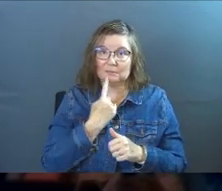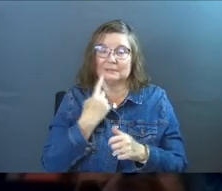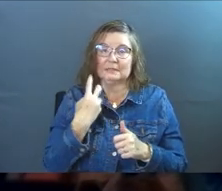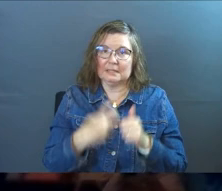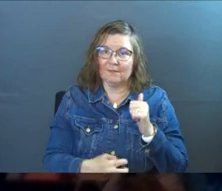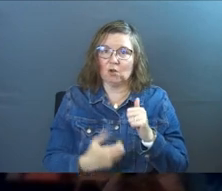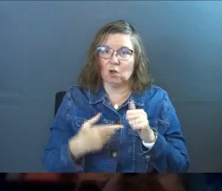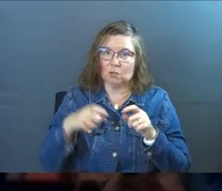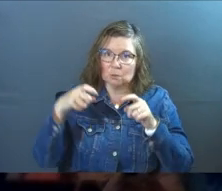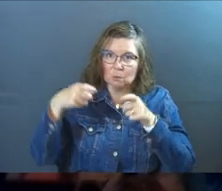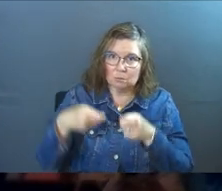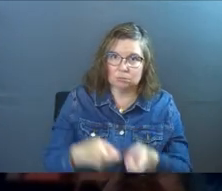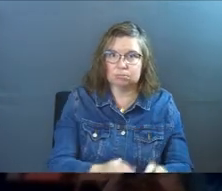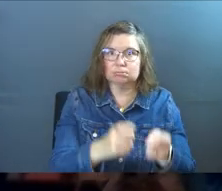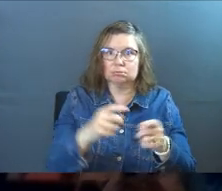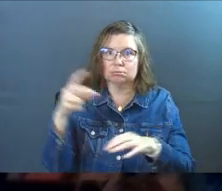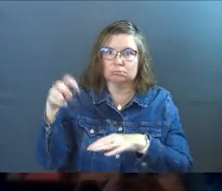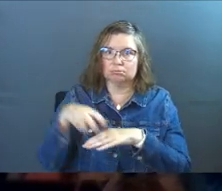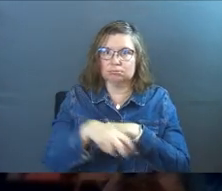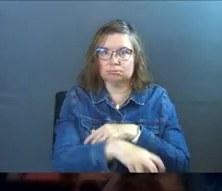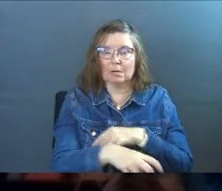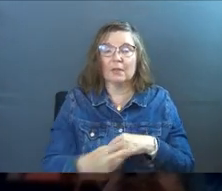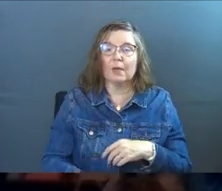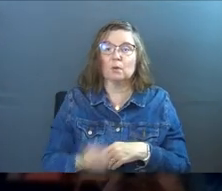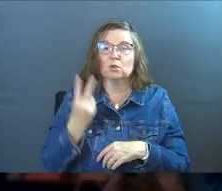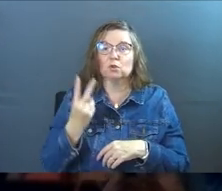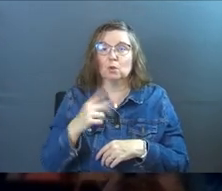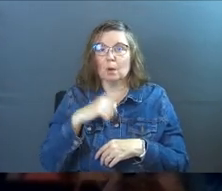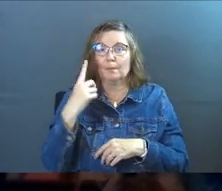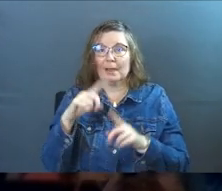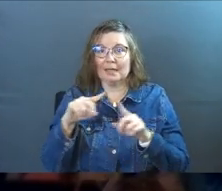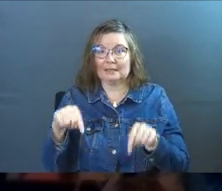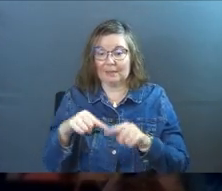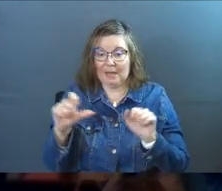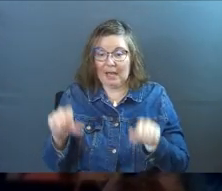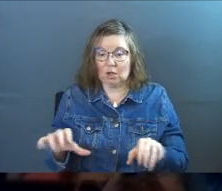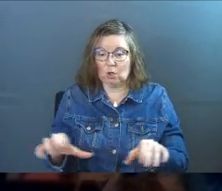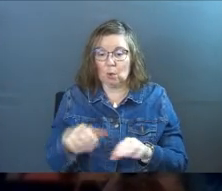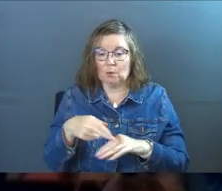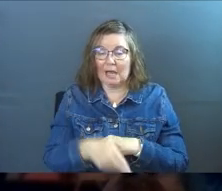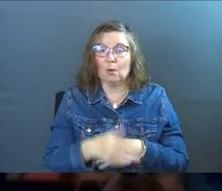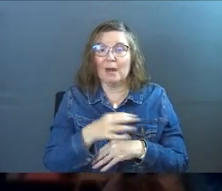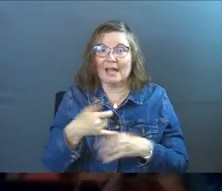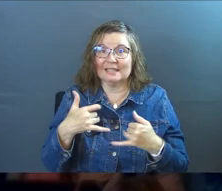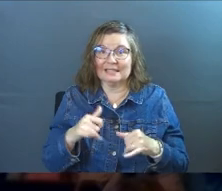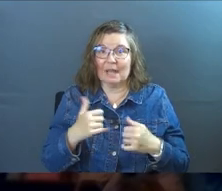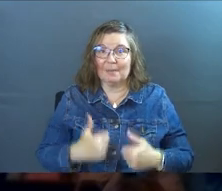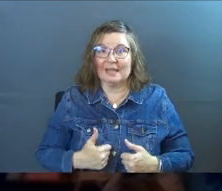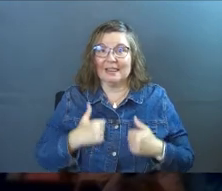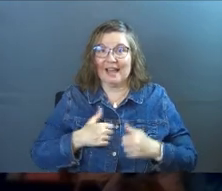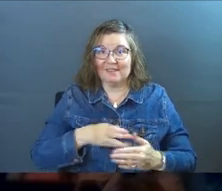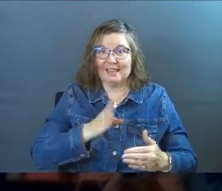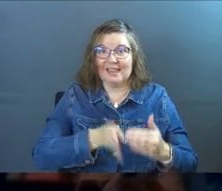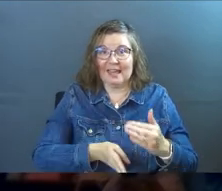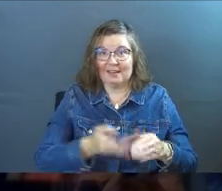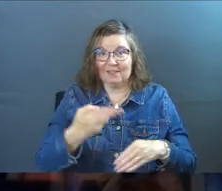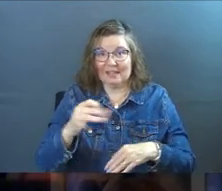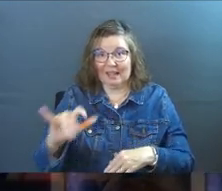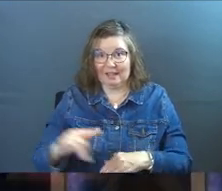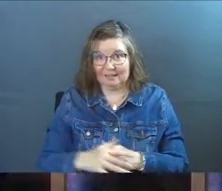most difficult thing. And there were two black diamonds. I was able to go down and still be alive at the end of the